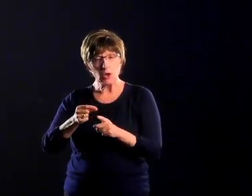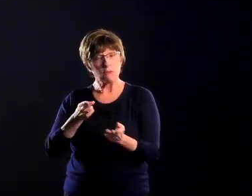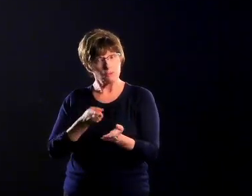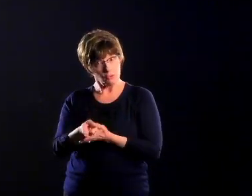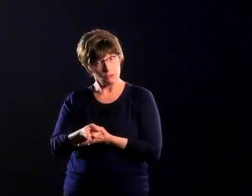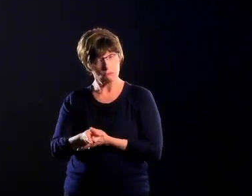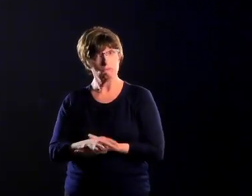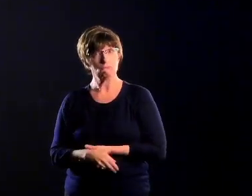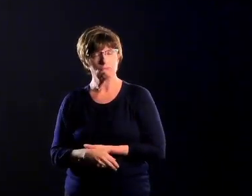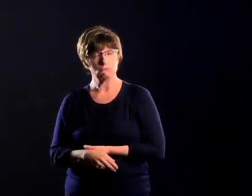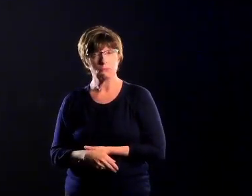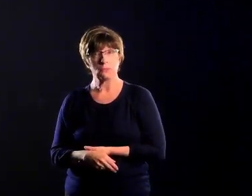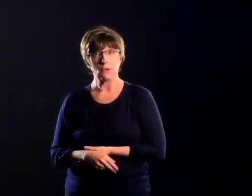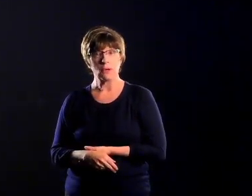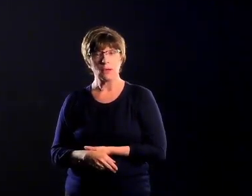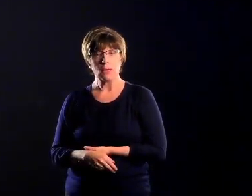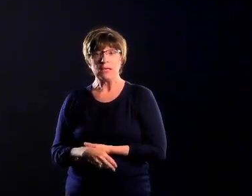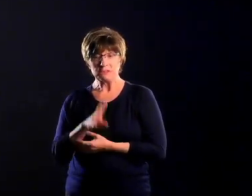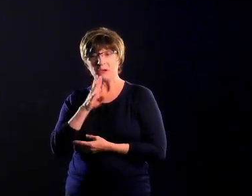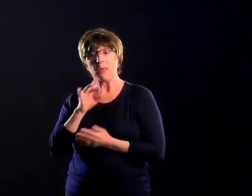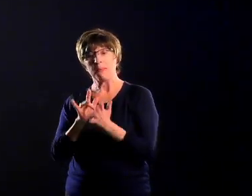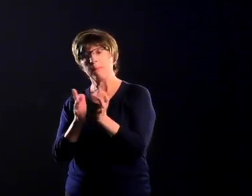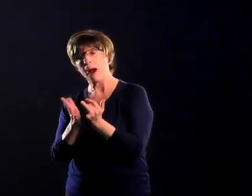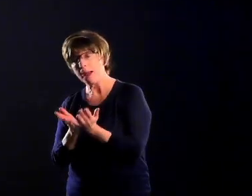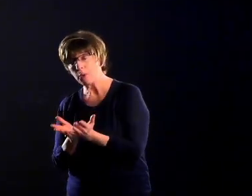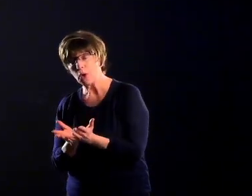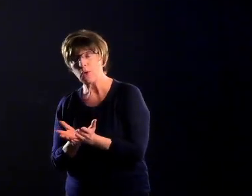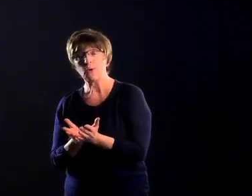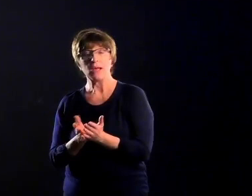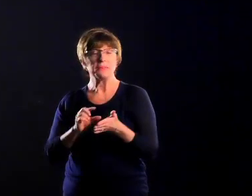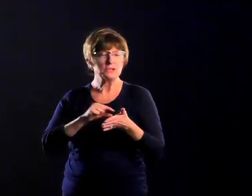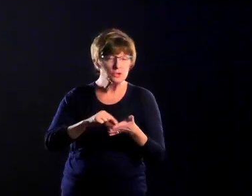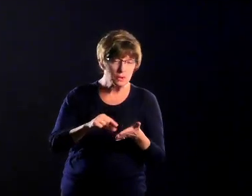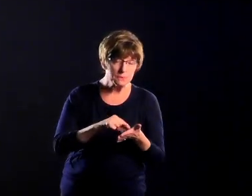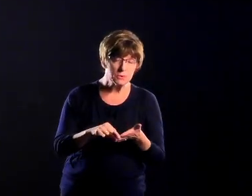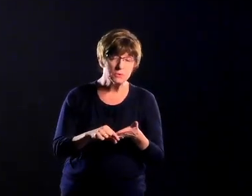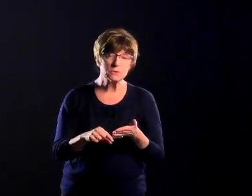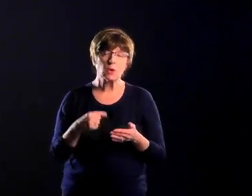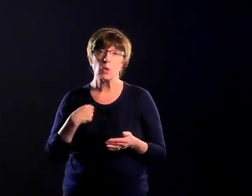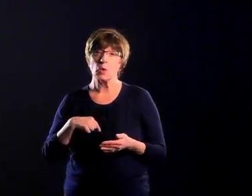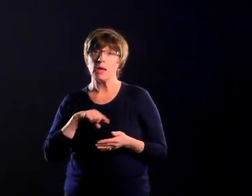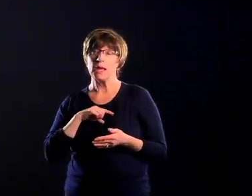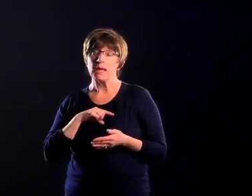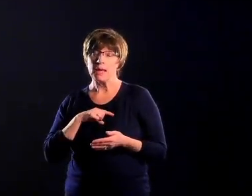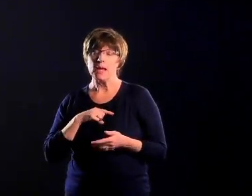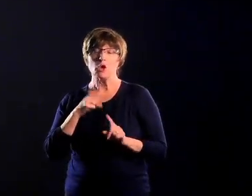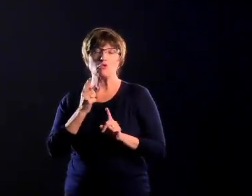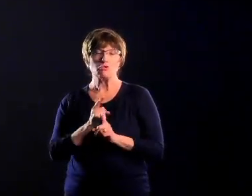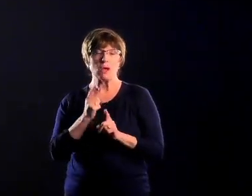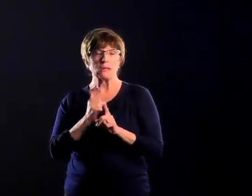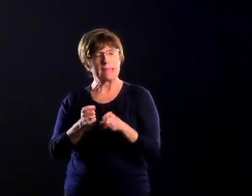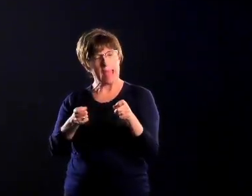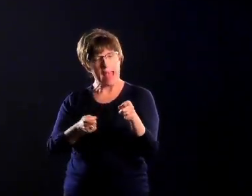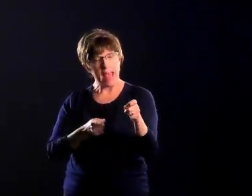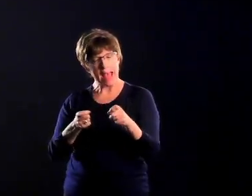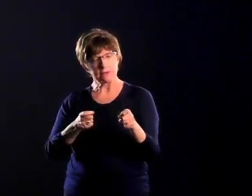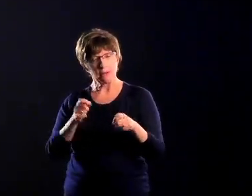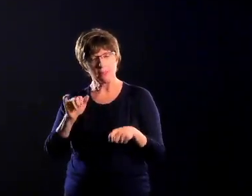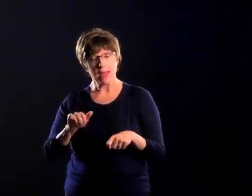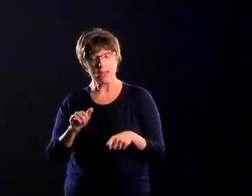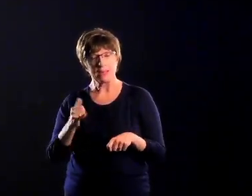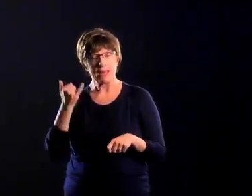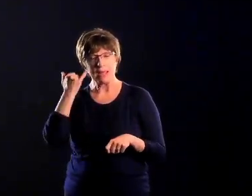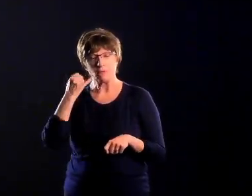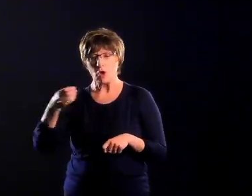truth," referencing the Bible, referencing the scriptures, that we correctly handle that. So you and I, as we've been given a